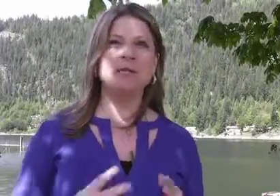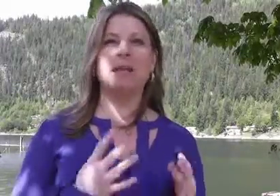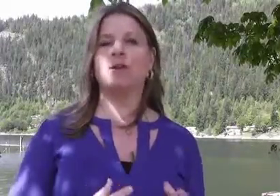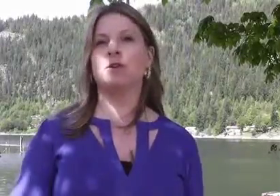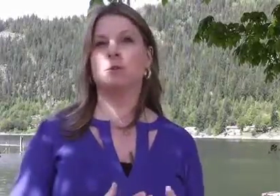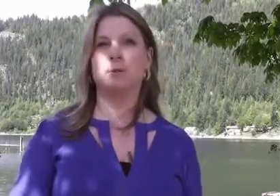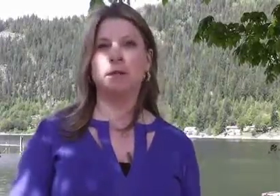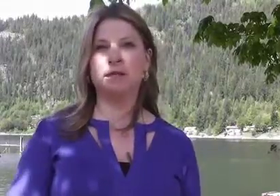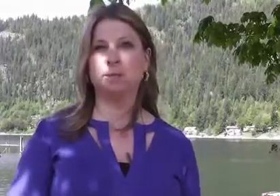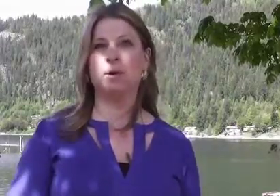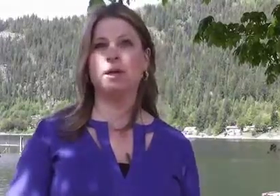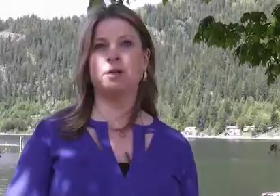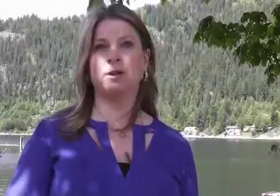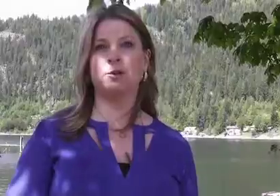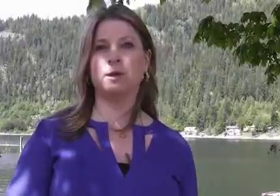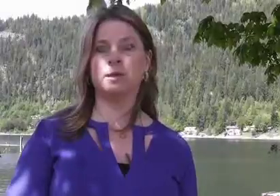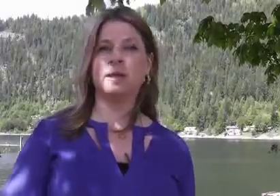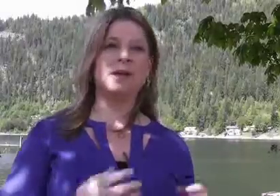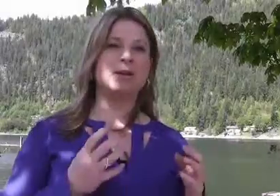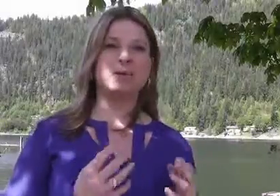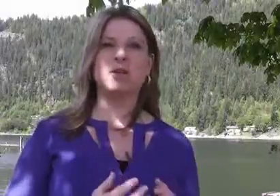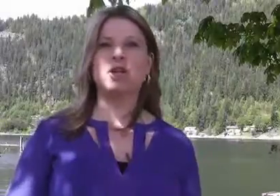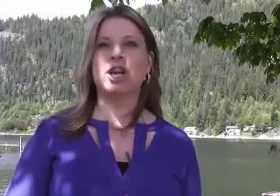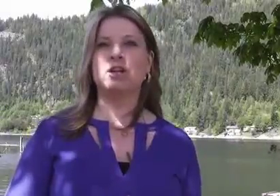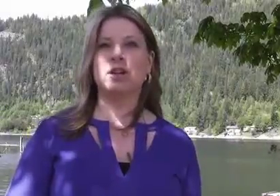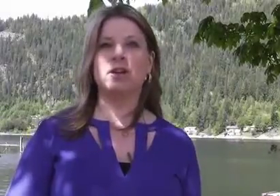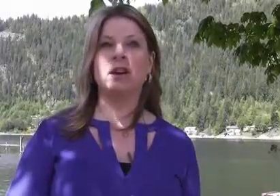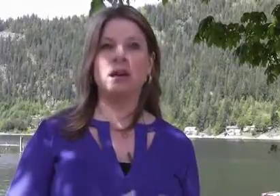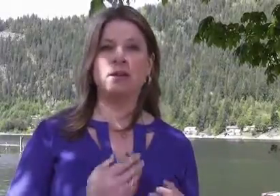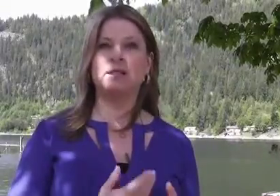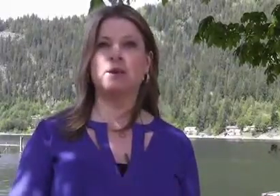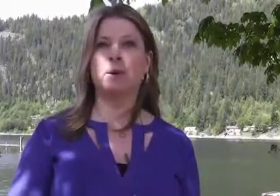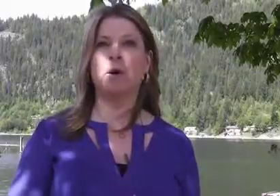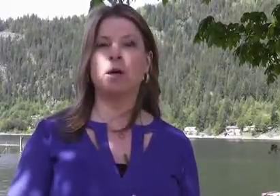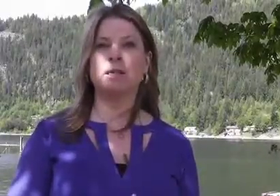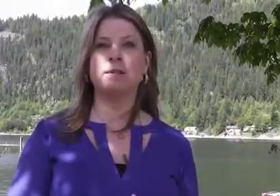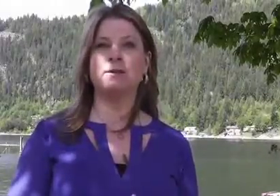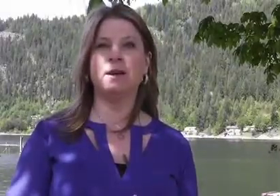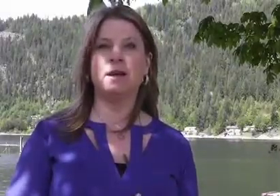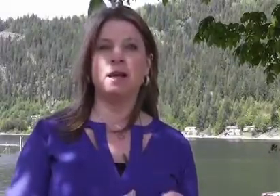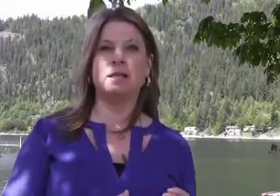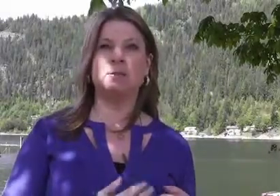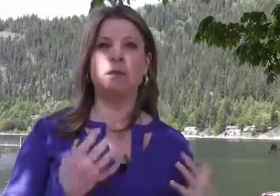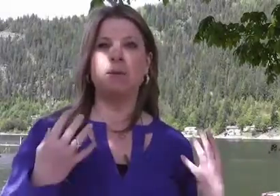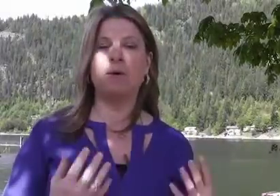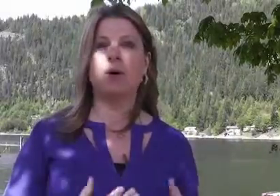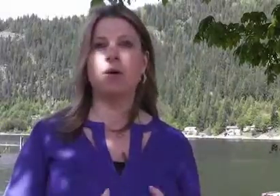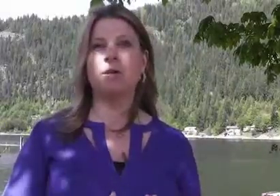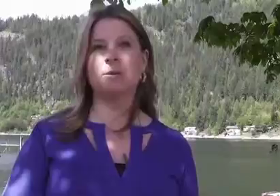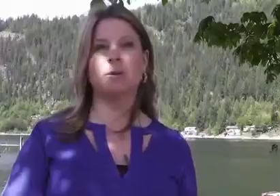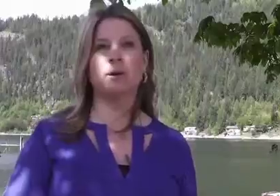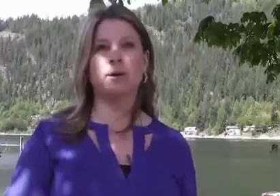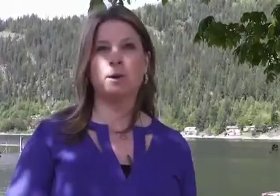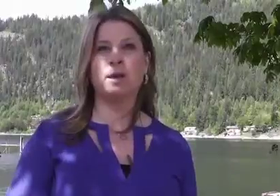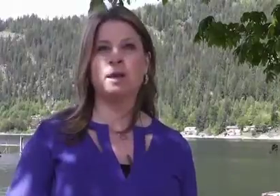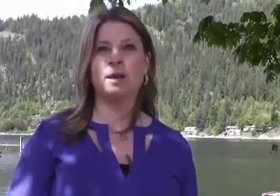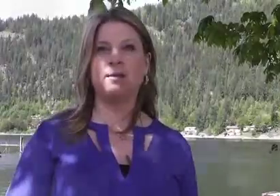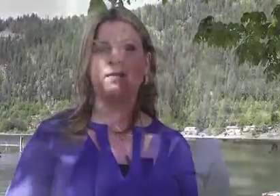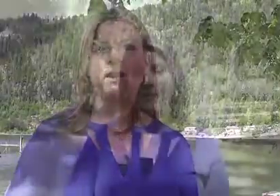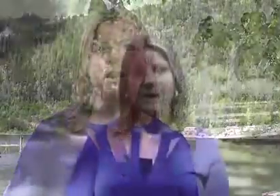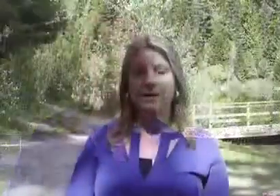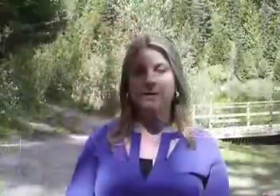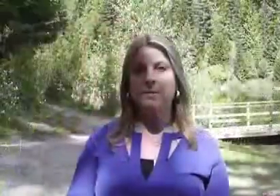teaming together to really support individuals to make a change in their life that's very positive. It's really about all the support that we